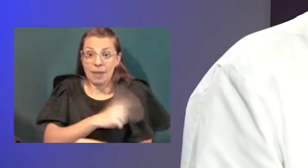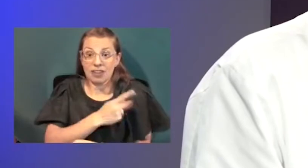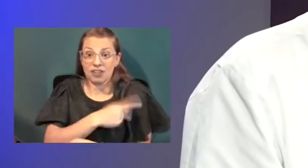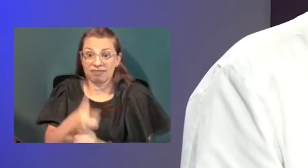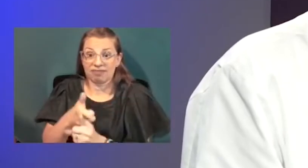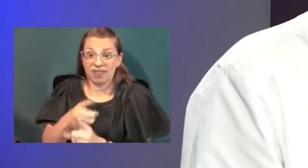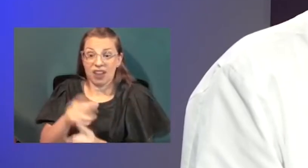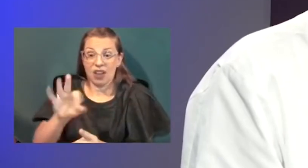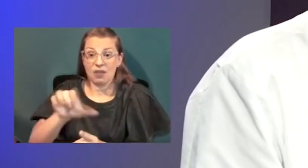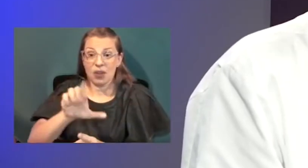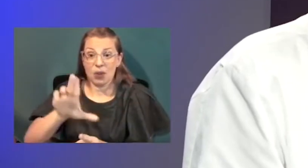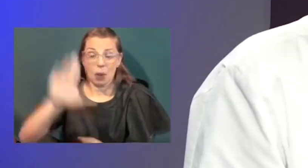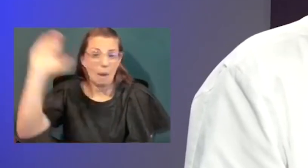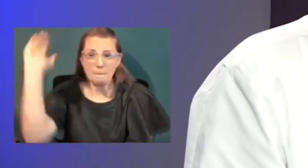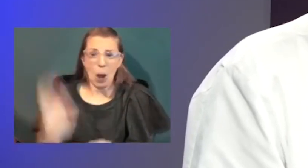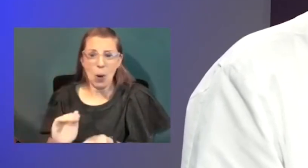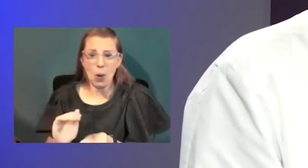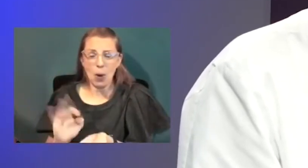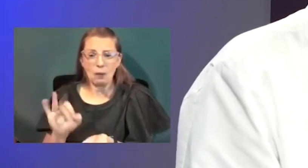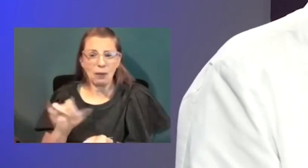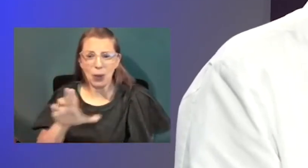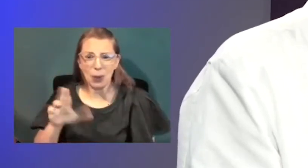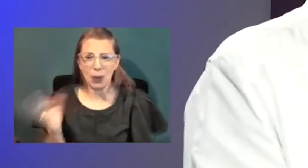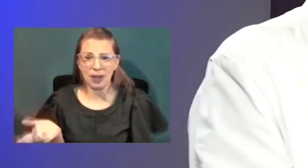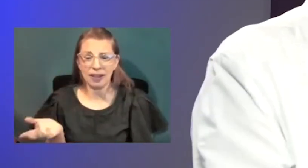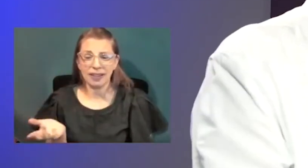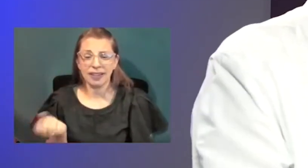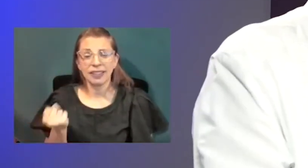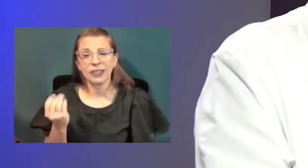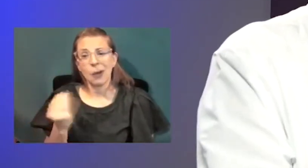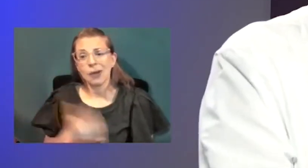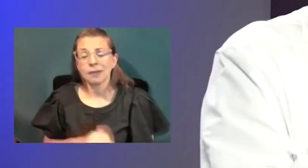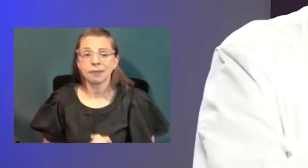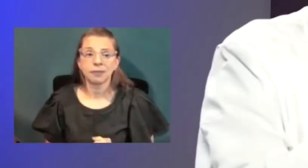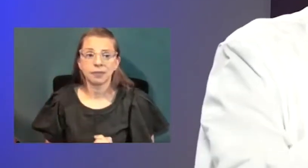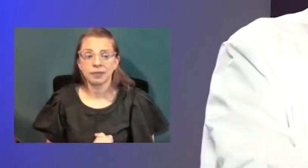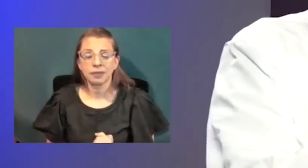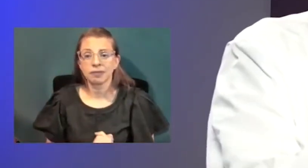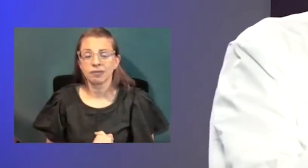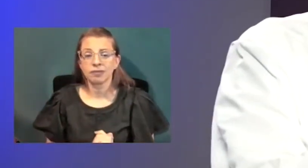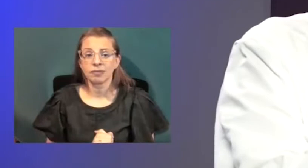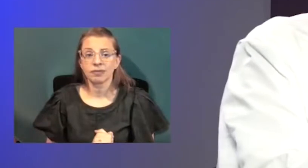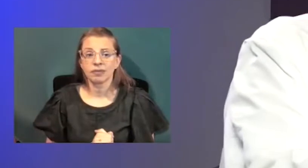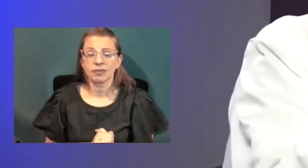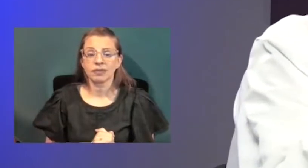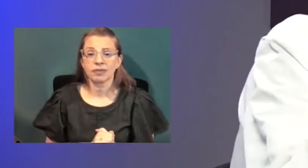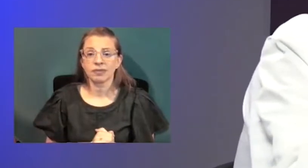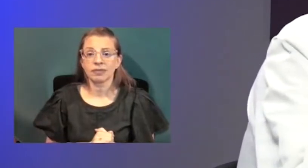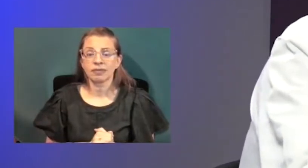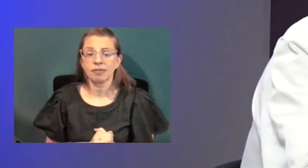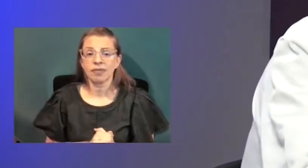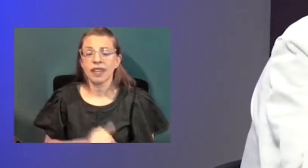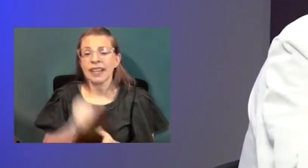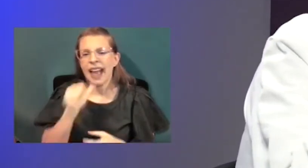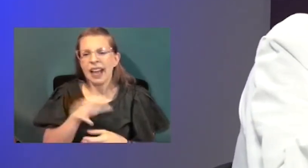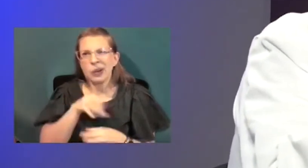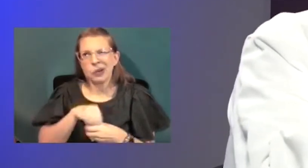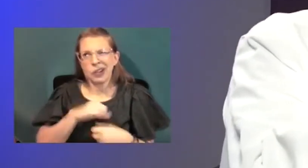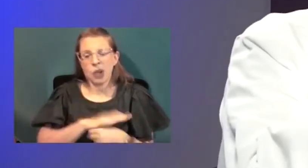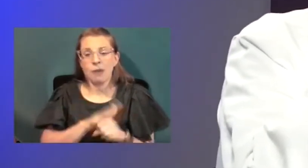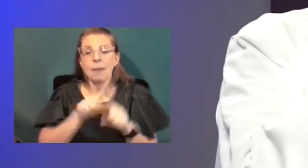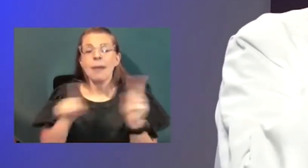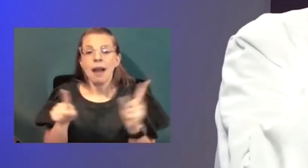this year dropped like a rock. And so, I mean, not including COVID, obviously, right. but